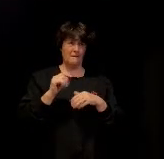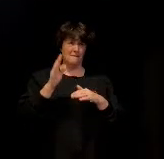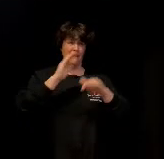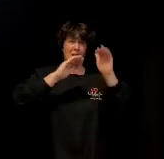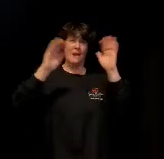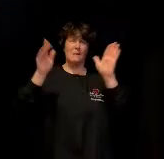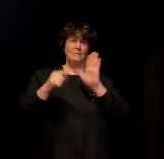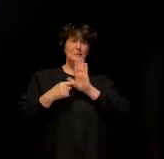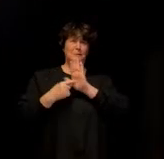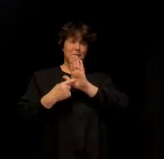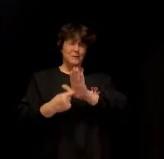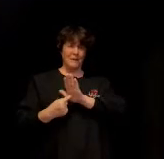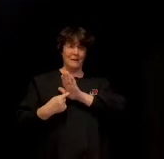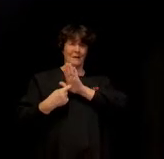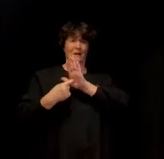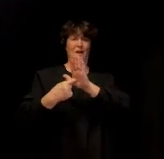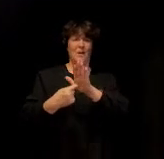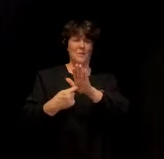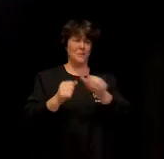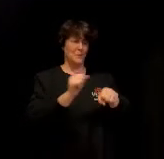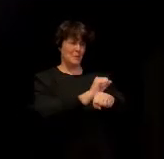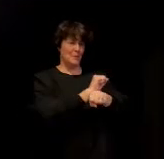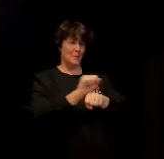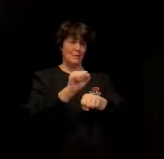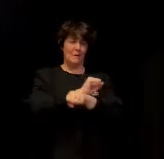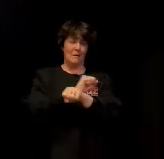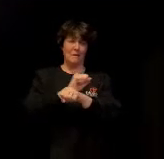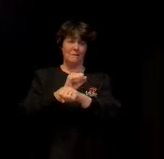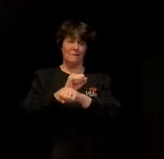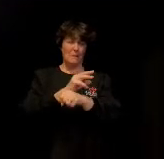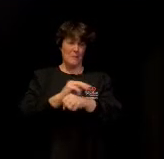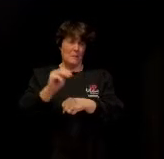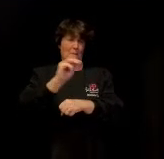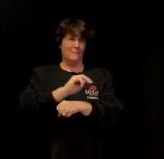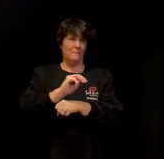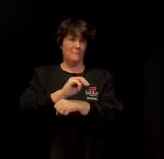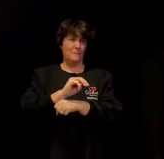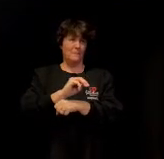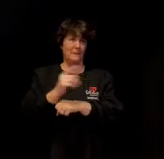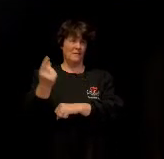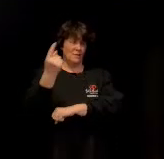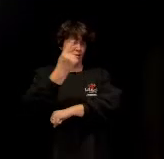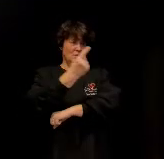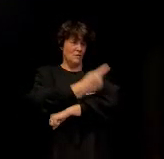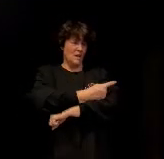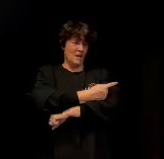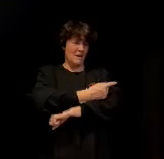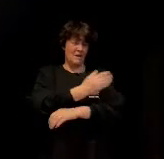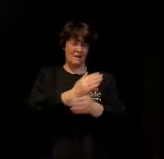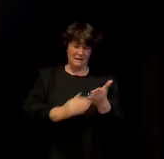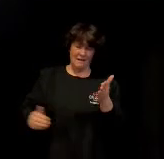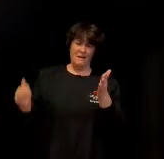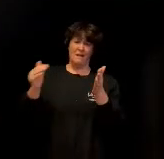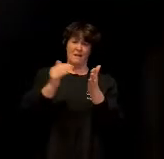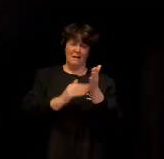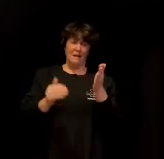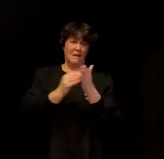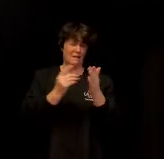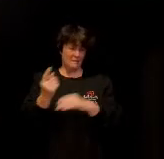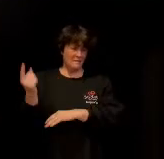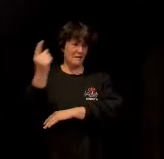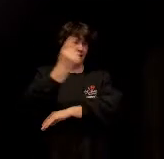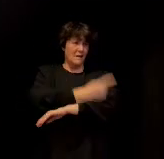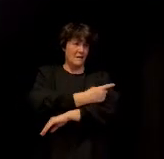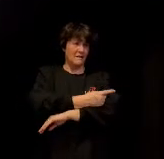shows his handiwork. Now look at this. So this here, day unto day it what? It